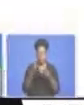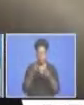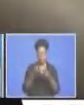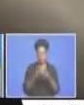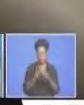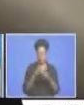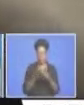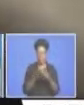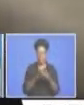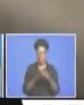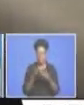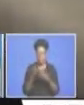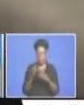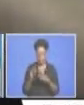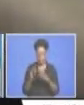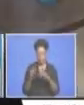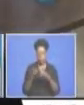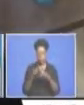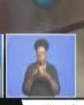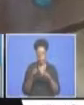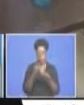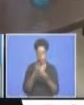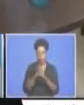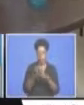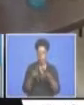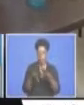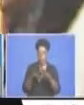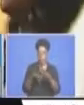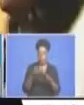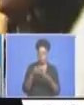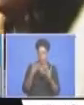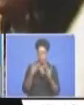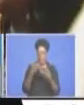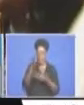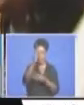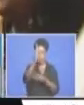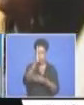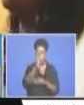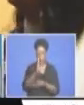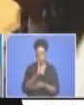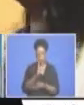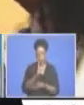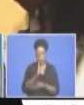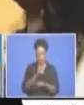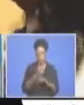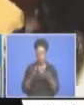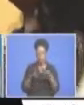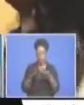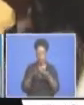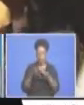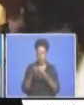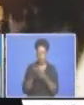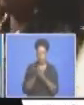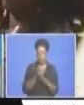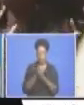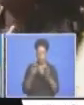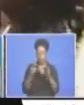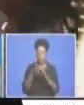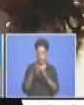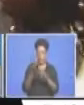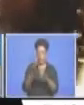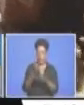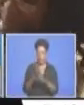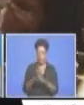off, but it worked out. You know, just thank God it worked out, and we got to get working so we could